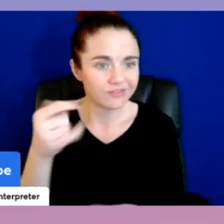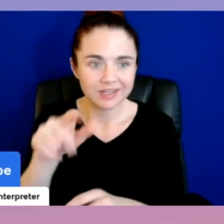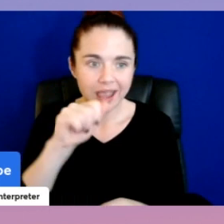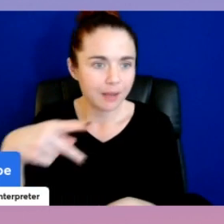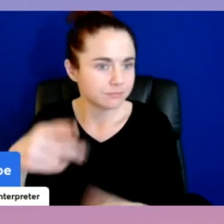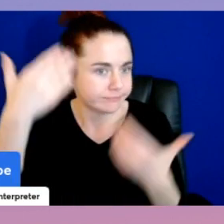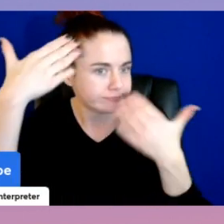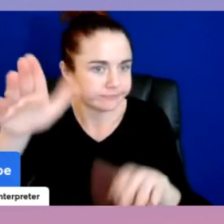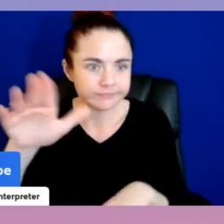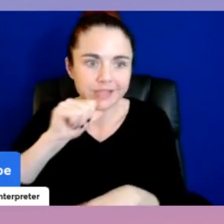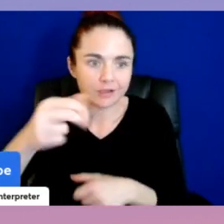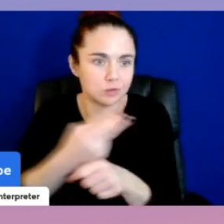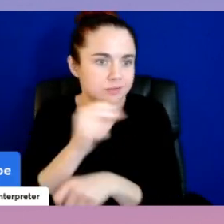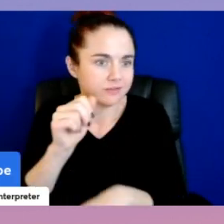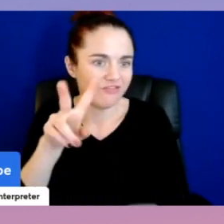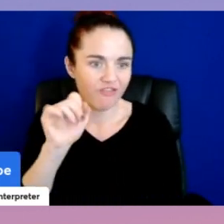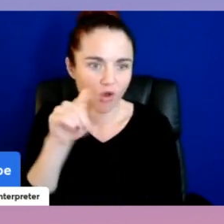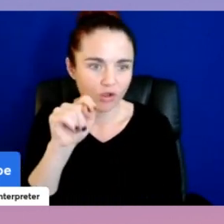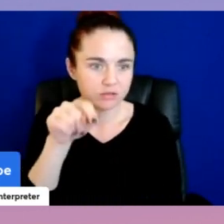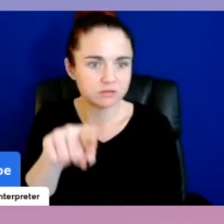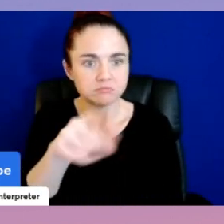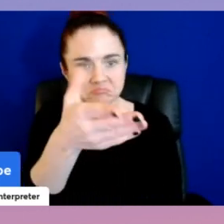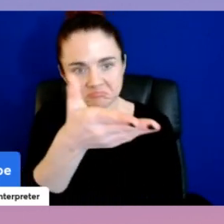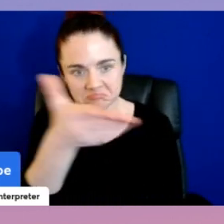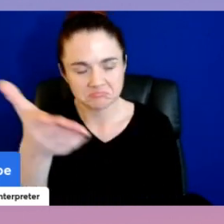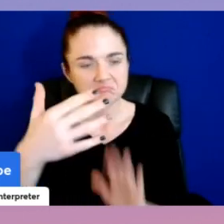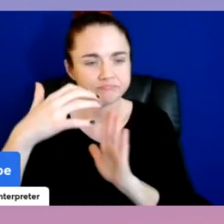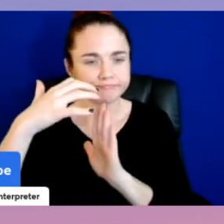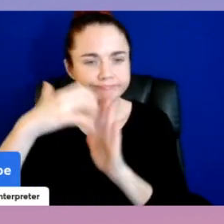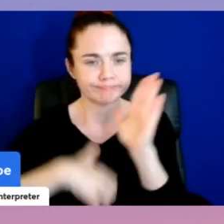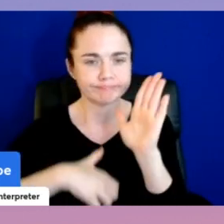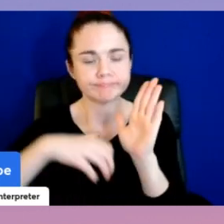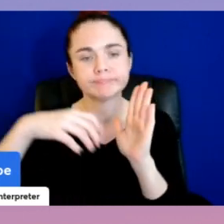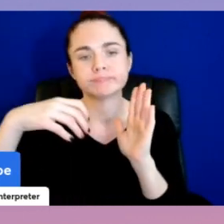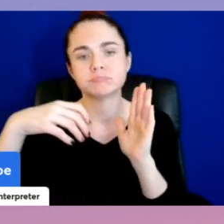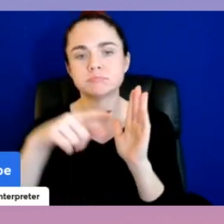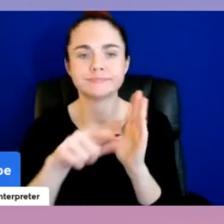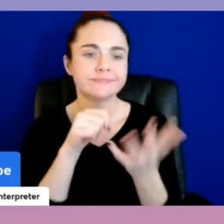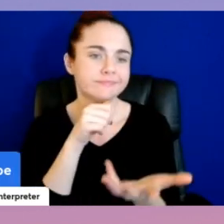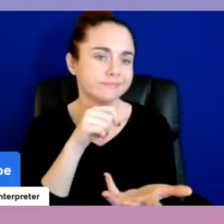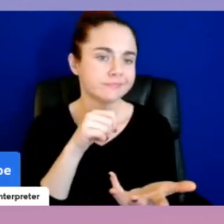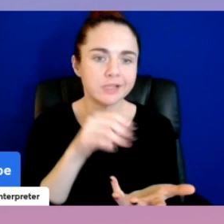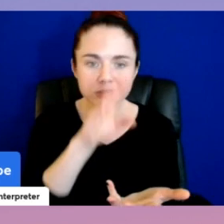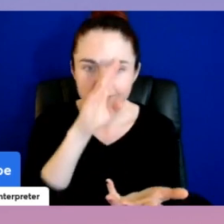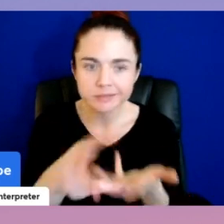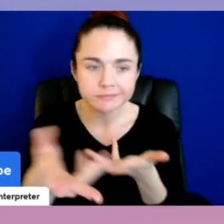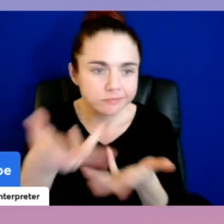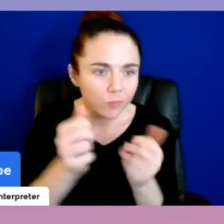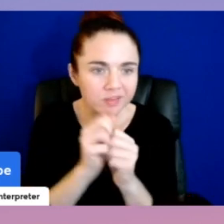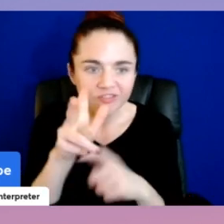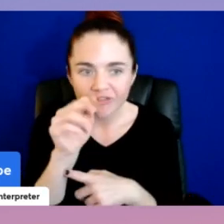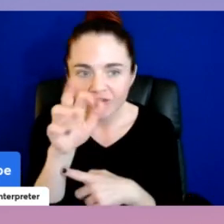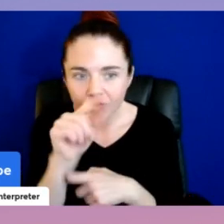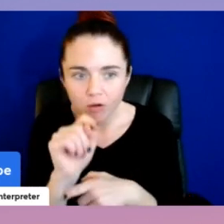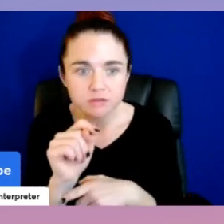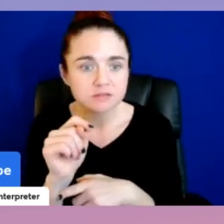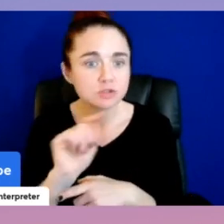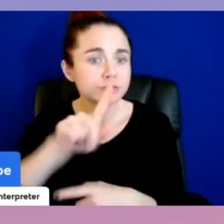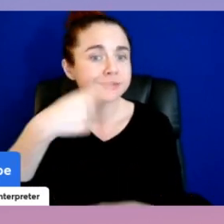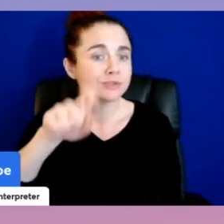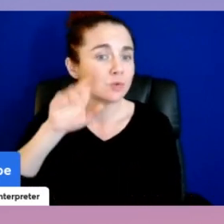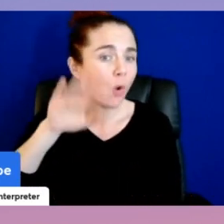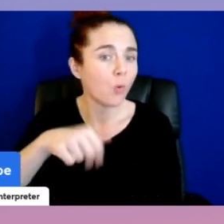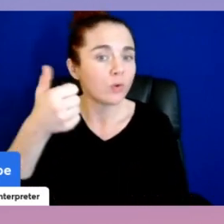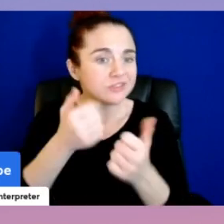file system has the secrets dropped in by Vault. The app doesn't talk to Vault directly, and all it needs to know is